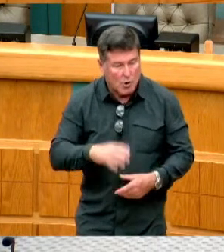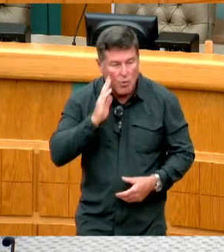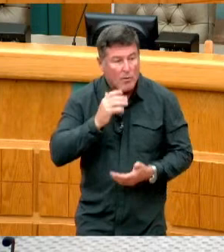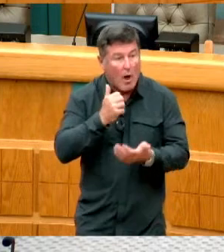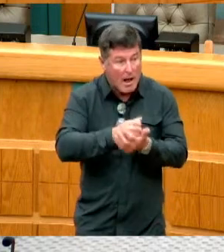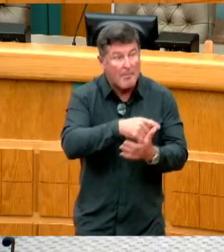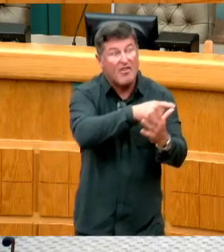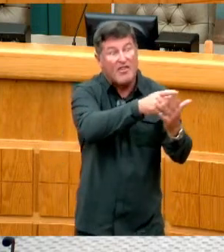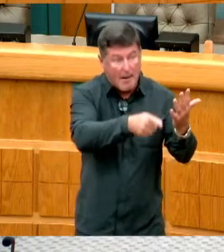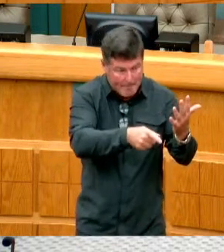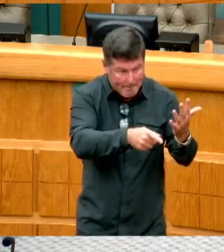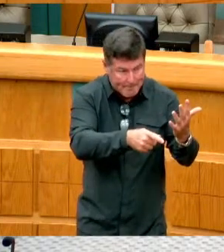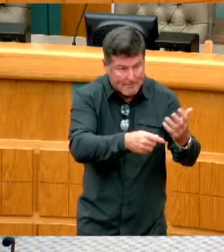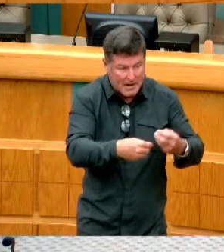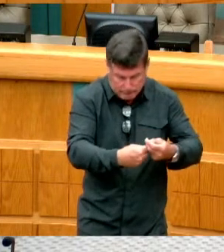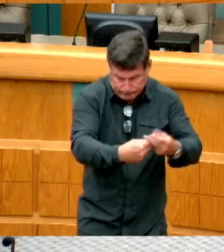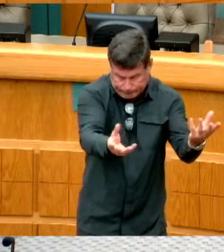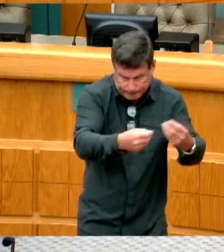So,